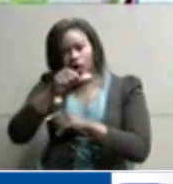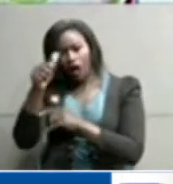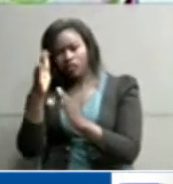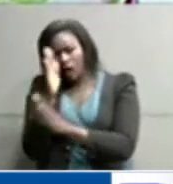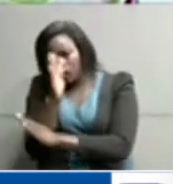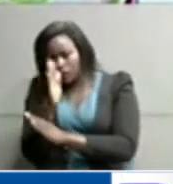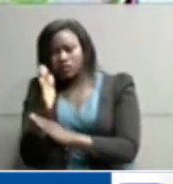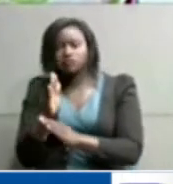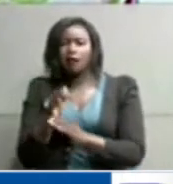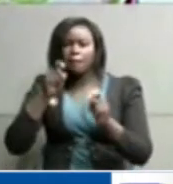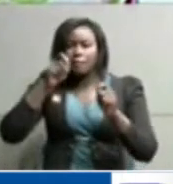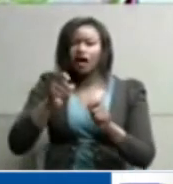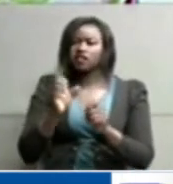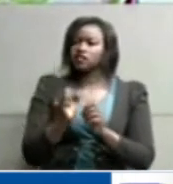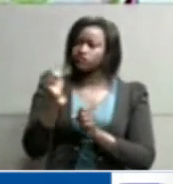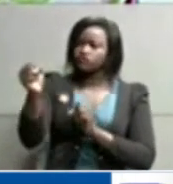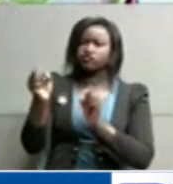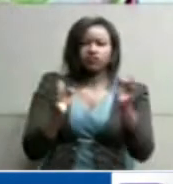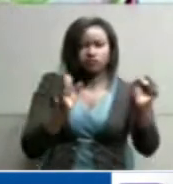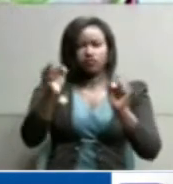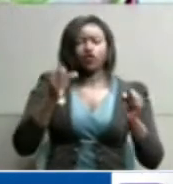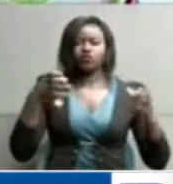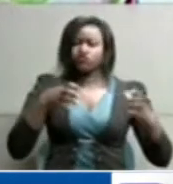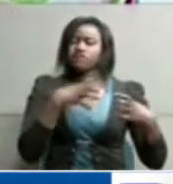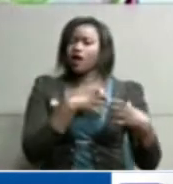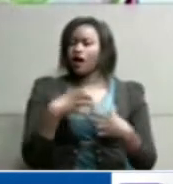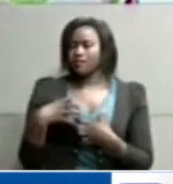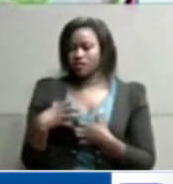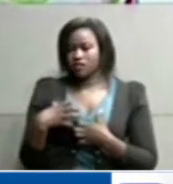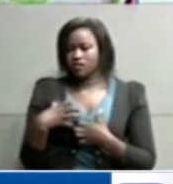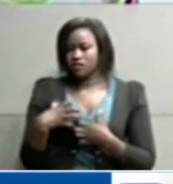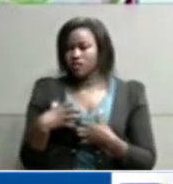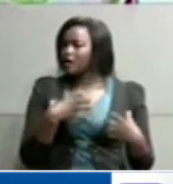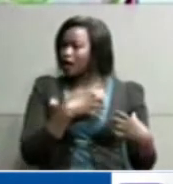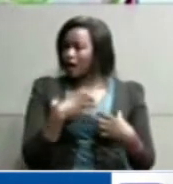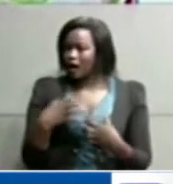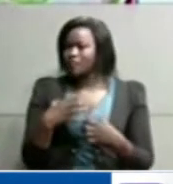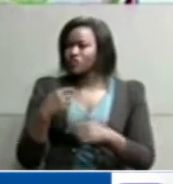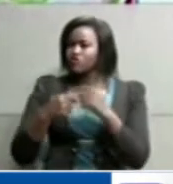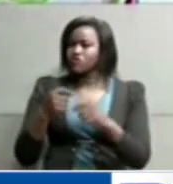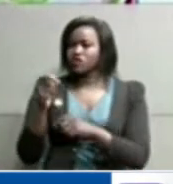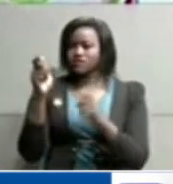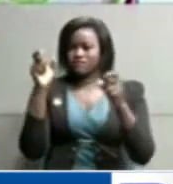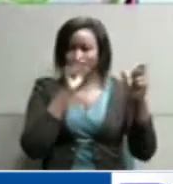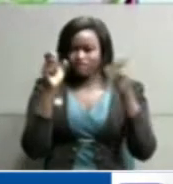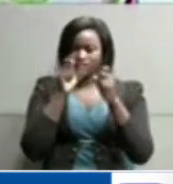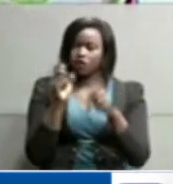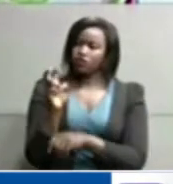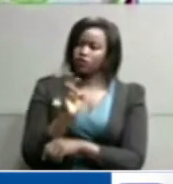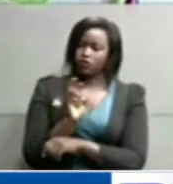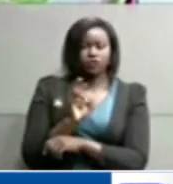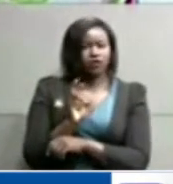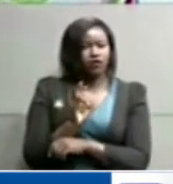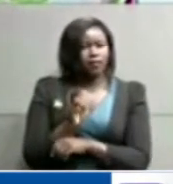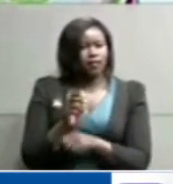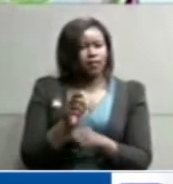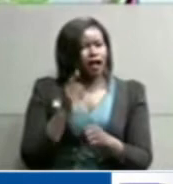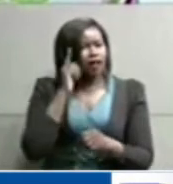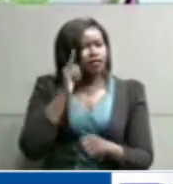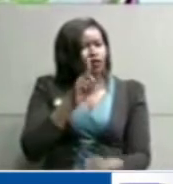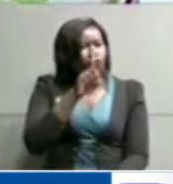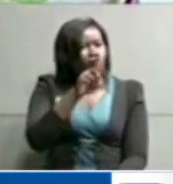deploy the forces on all those. They mentioned them. I think they're 103